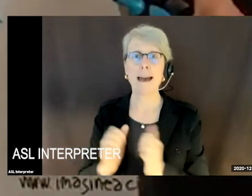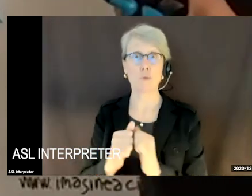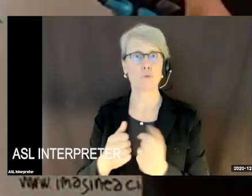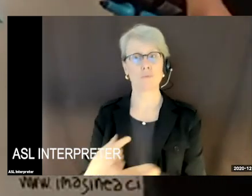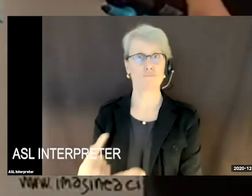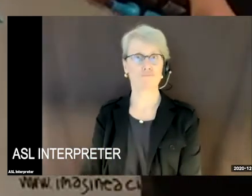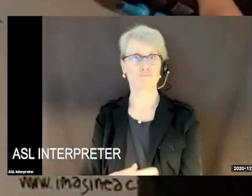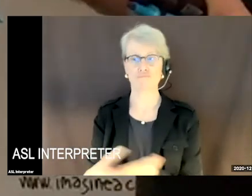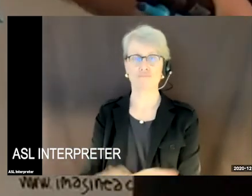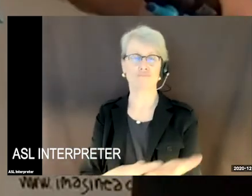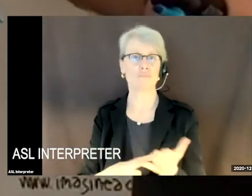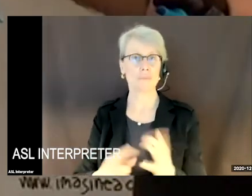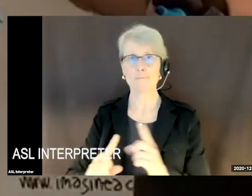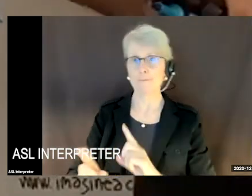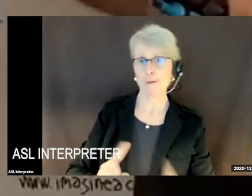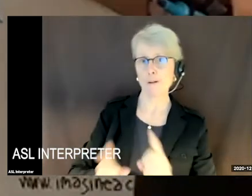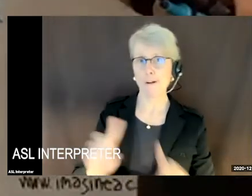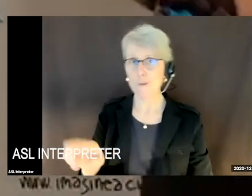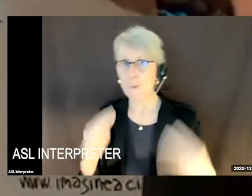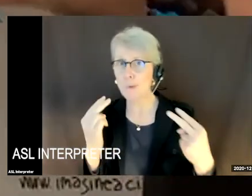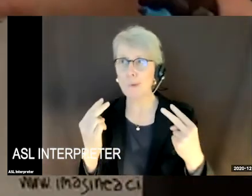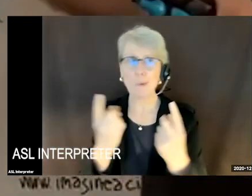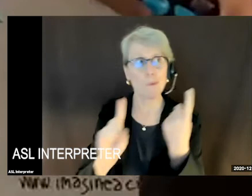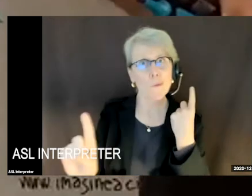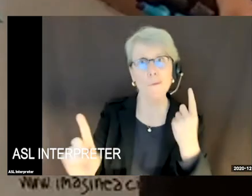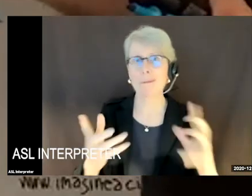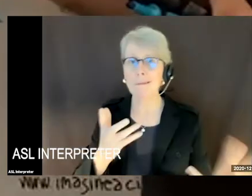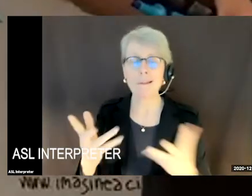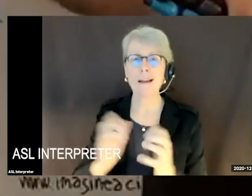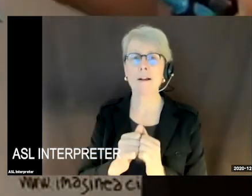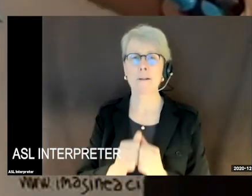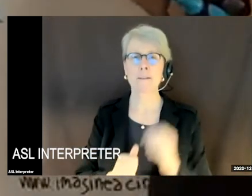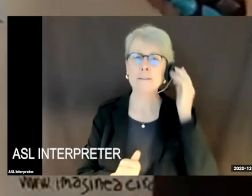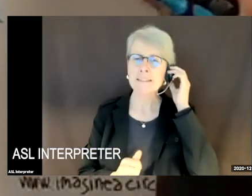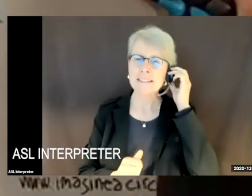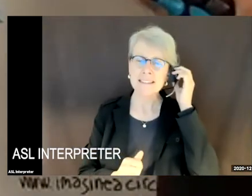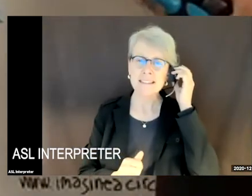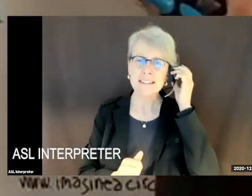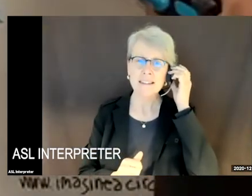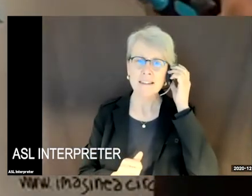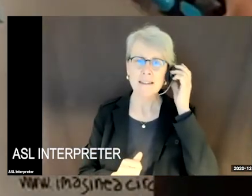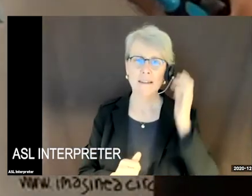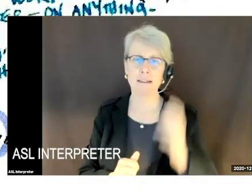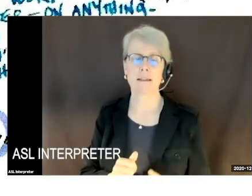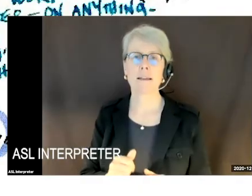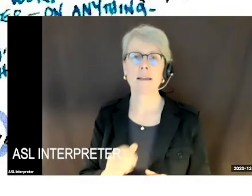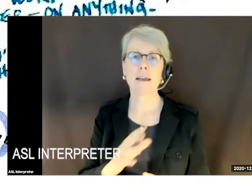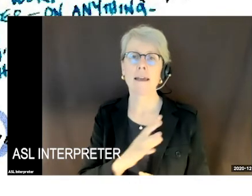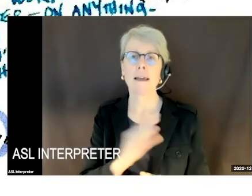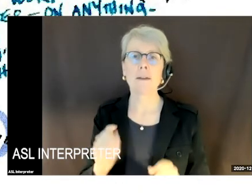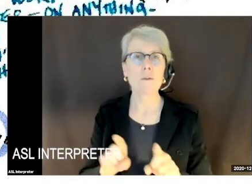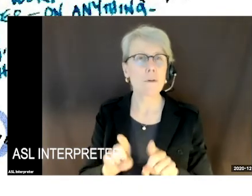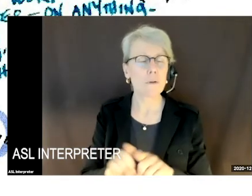So just bringing those stories together in tandem with this idea of how to talk to each other, when for folks with disabilities, often